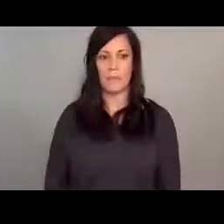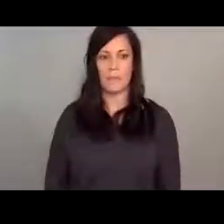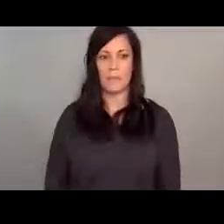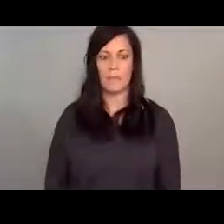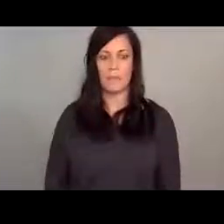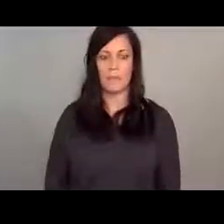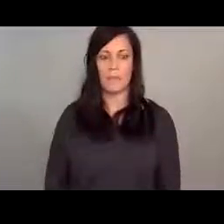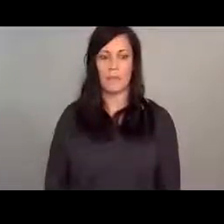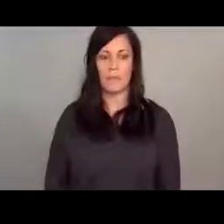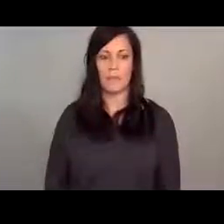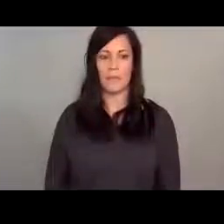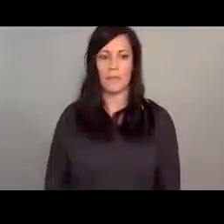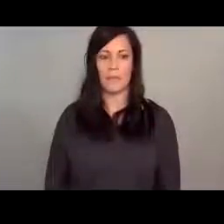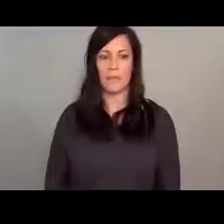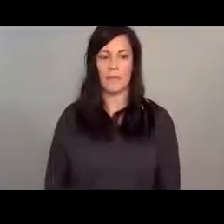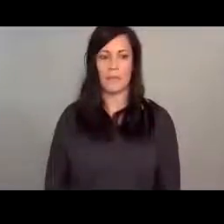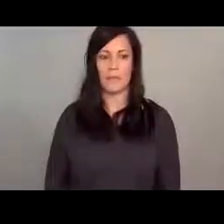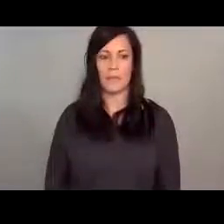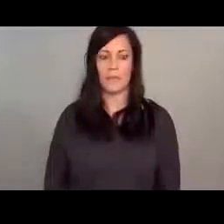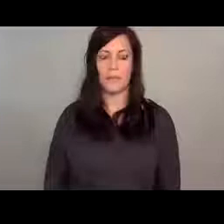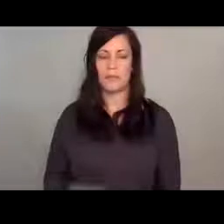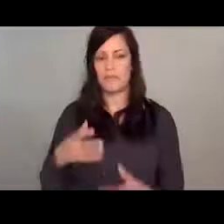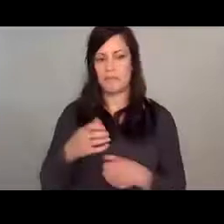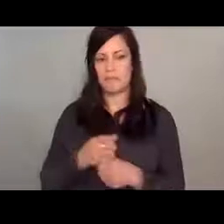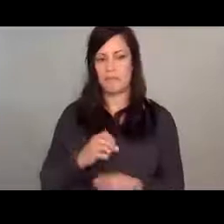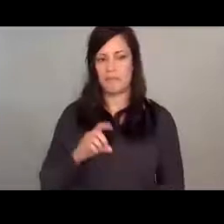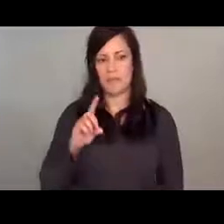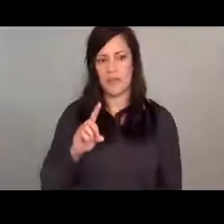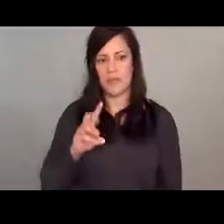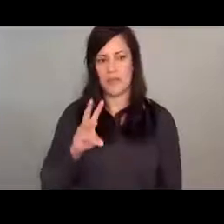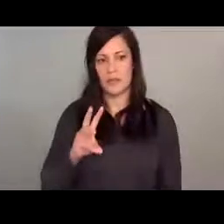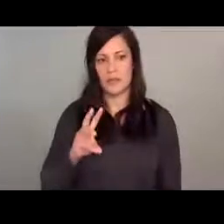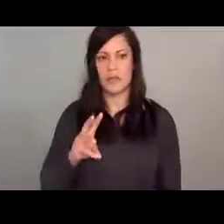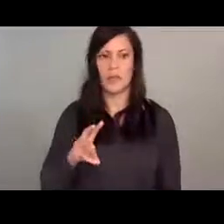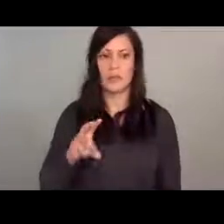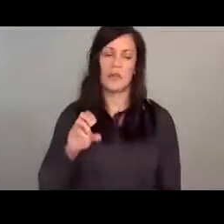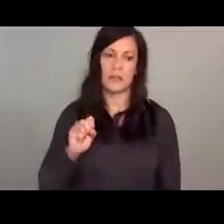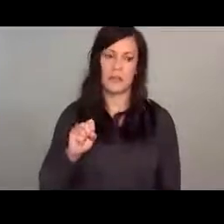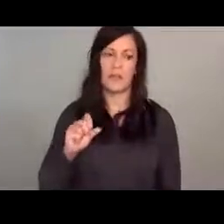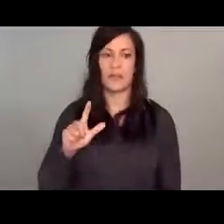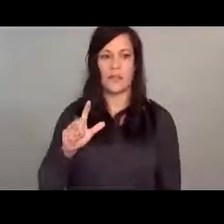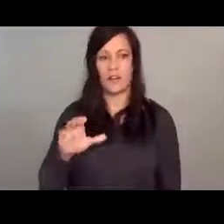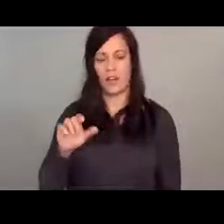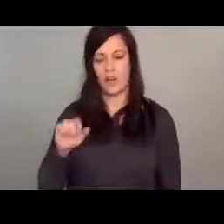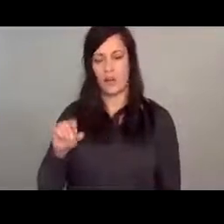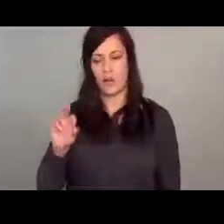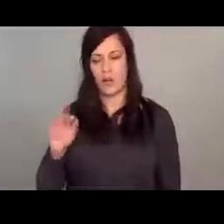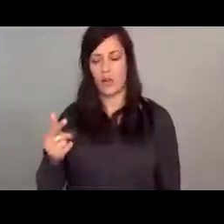Swinomish Laconer.org. And then your mission statement.